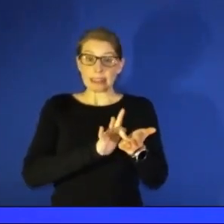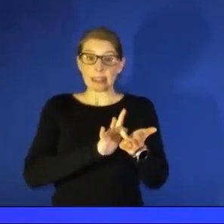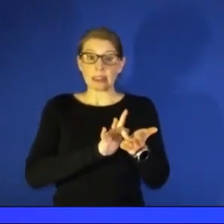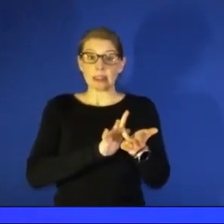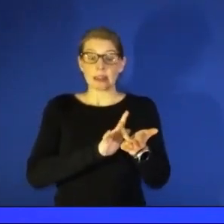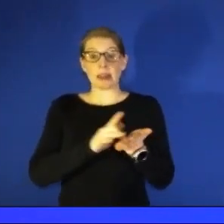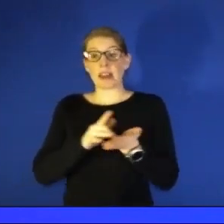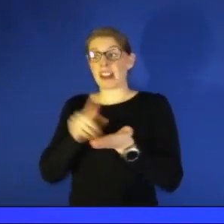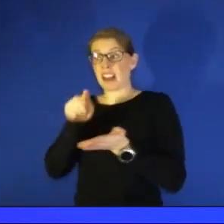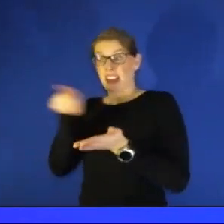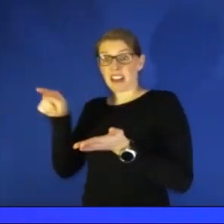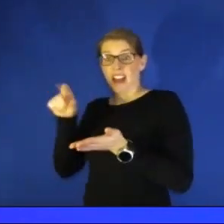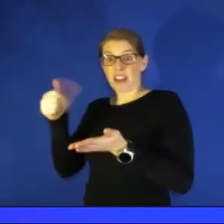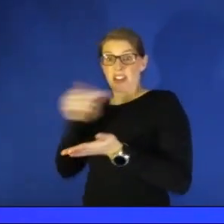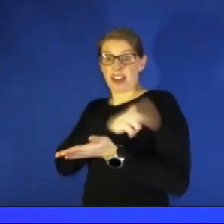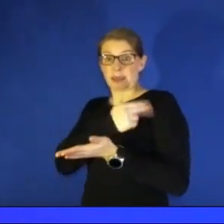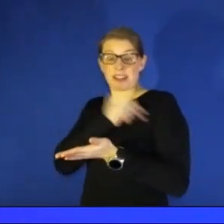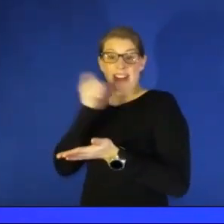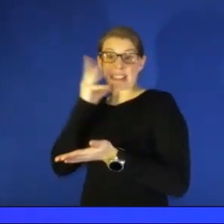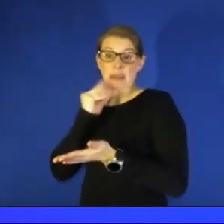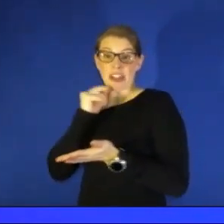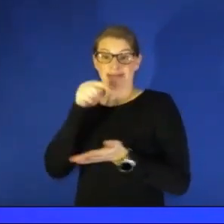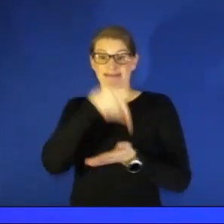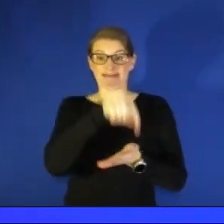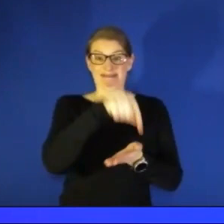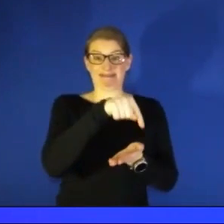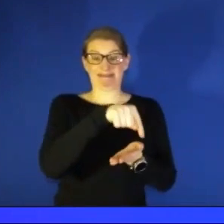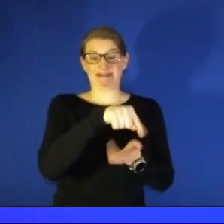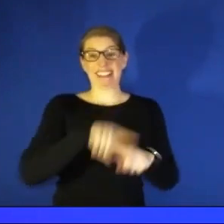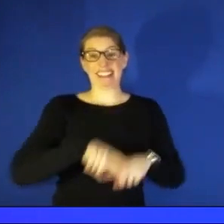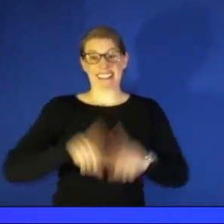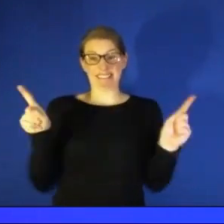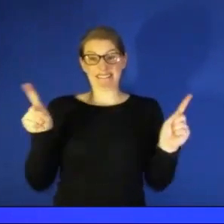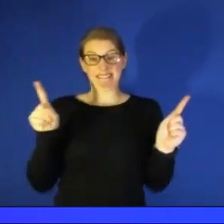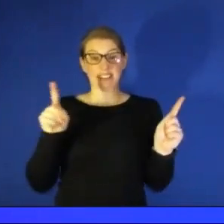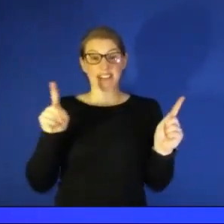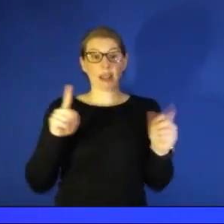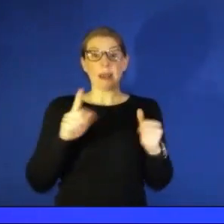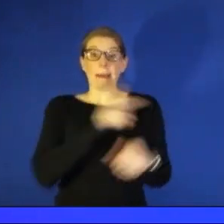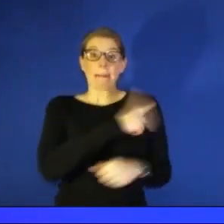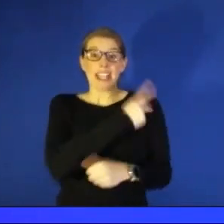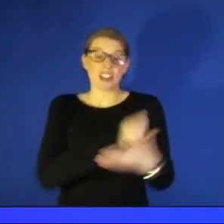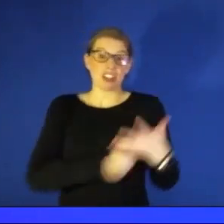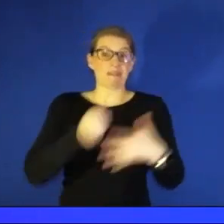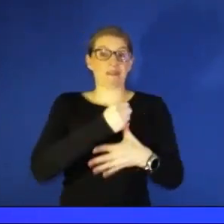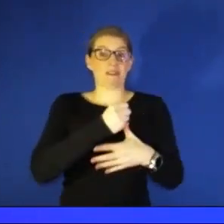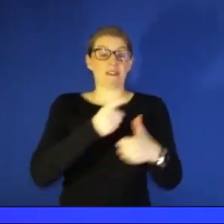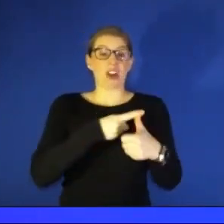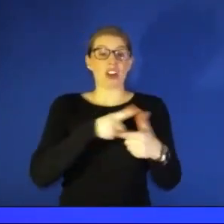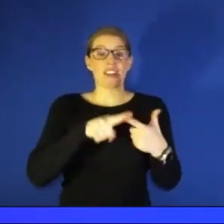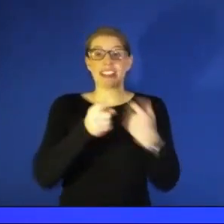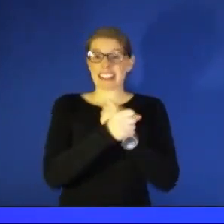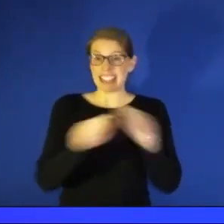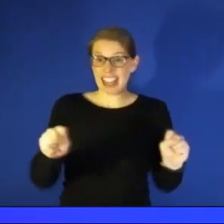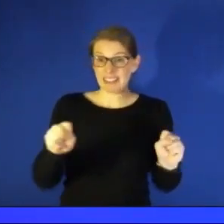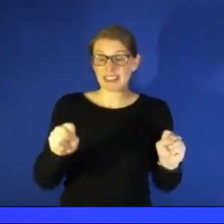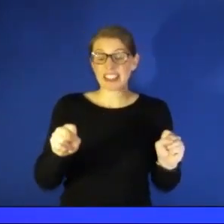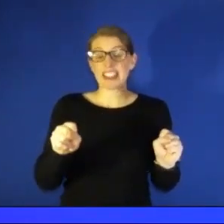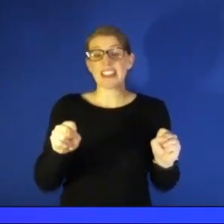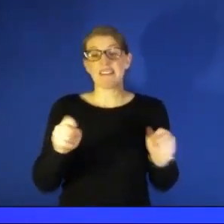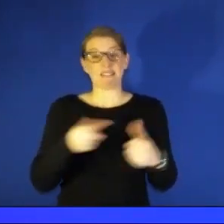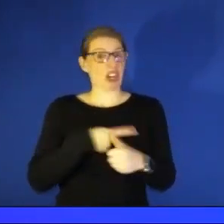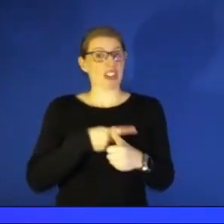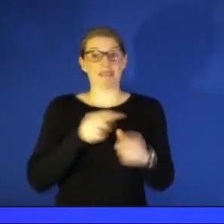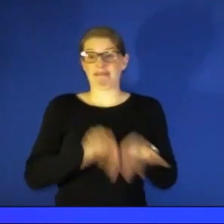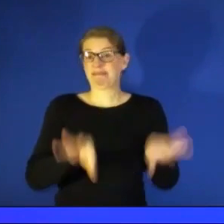other places, this is a place to come. It's a very patient first, safety first culture here, and we